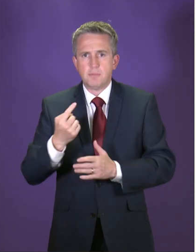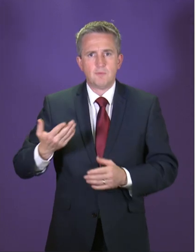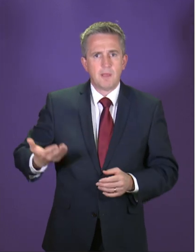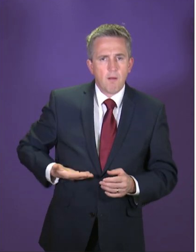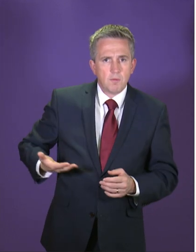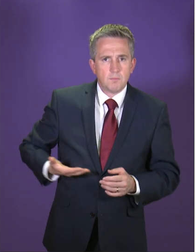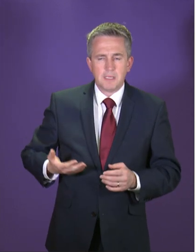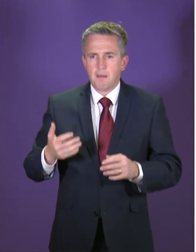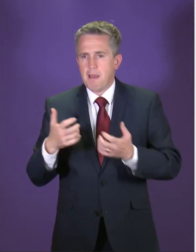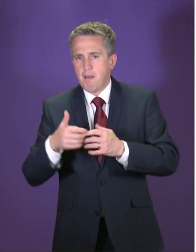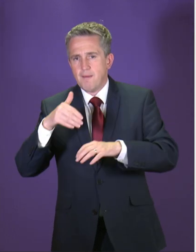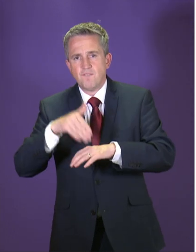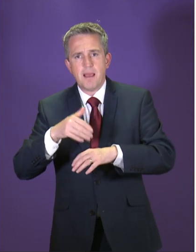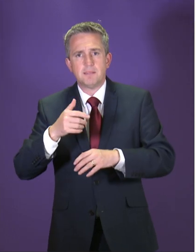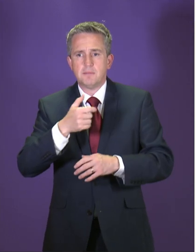lives of